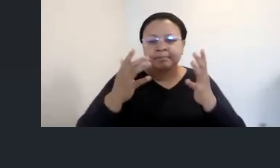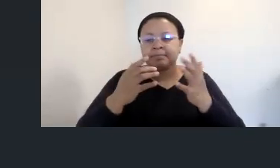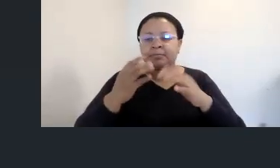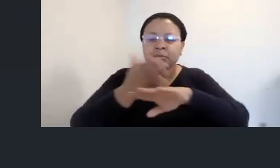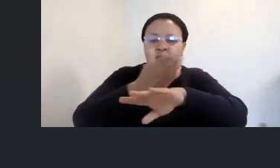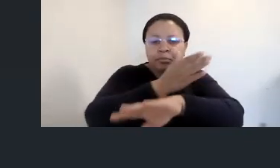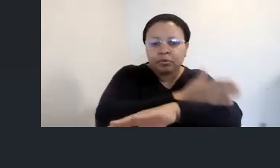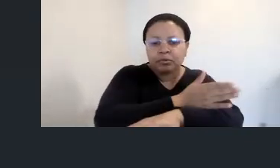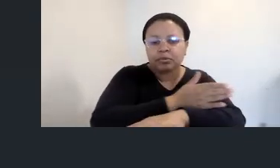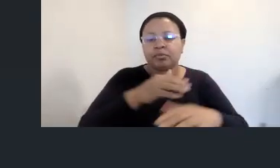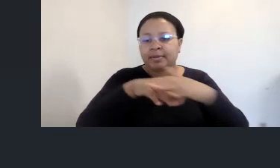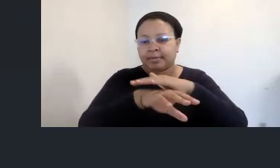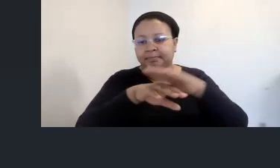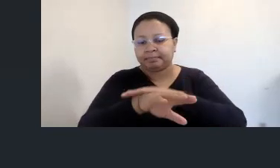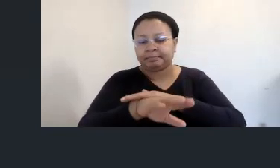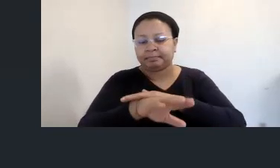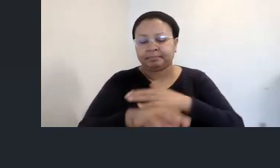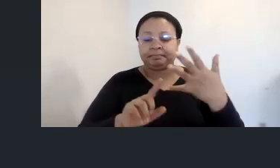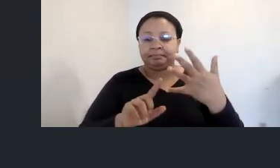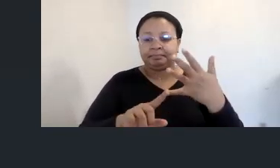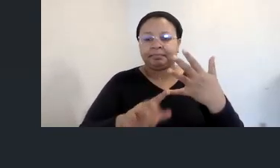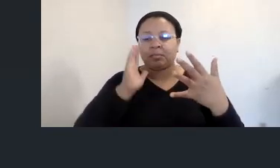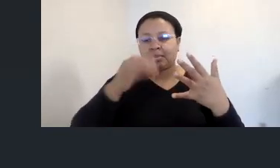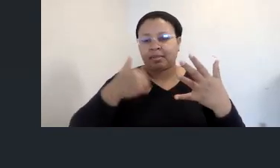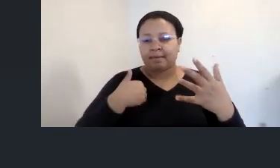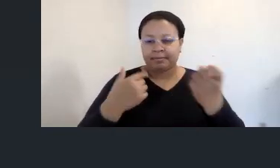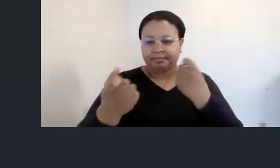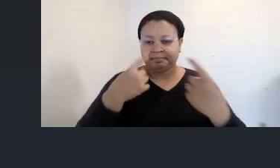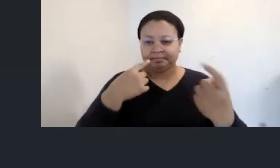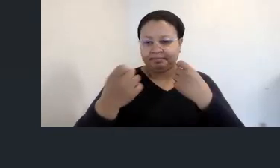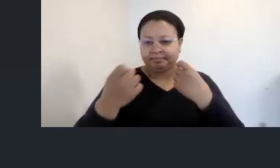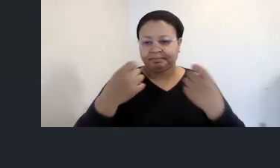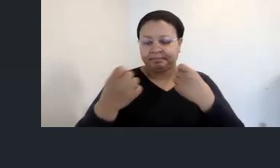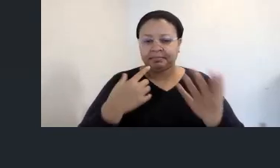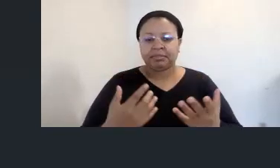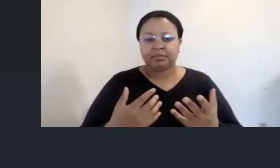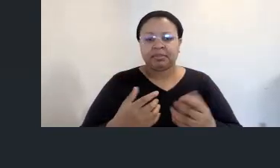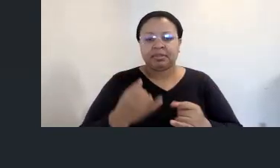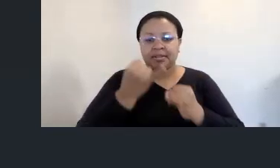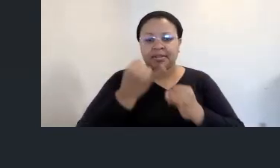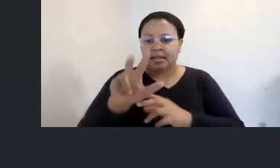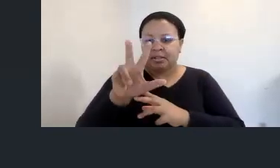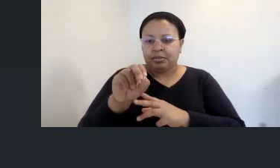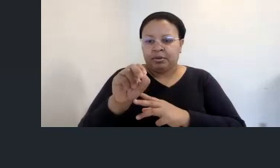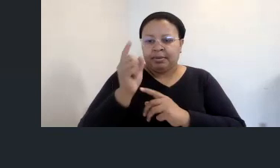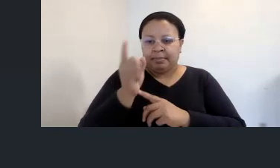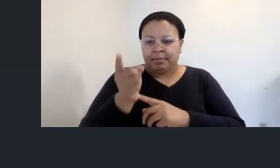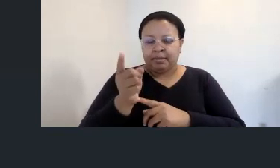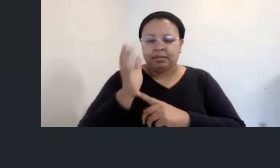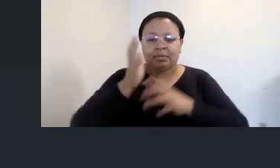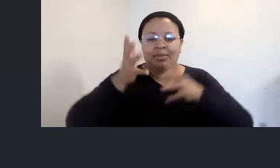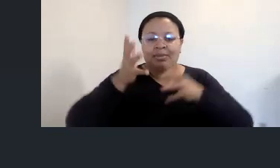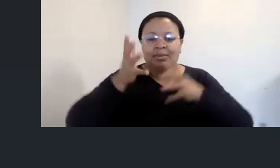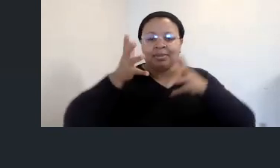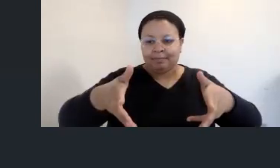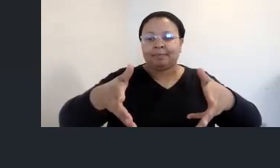And five, we're gonna open it up for questions. So we're gonna leave the last 30 minutes of the presentation for